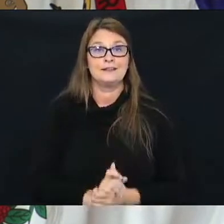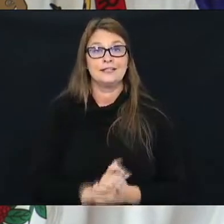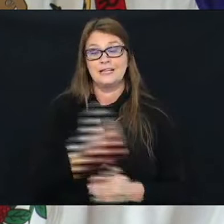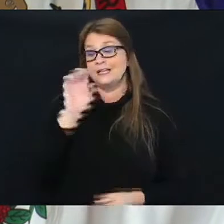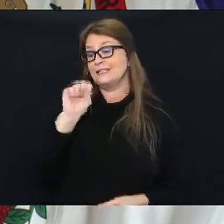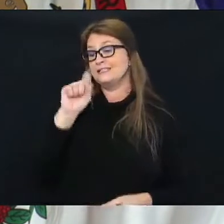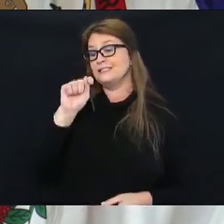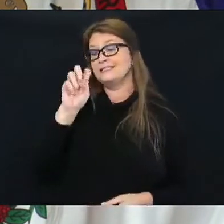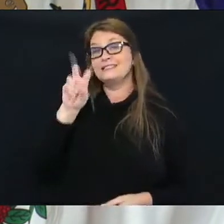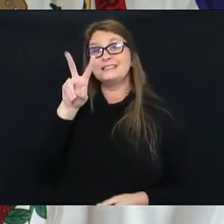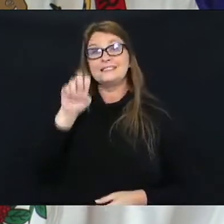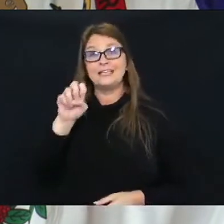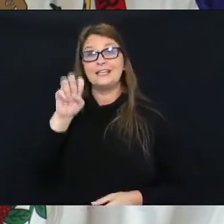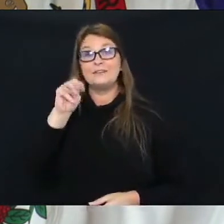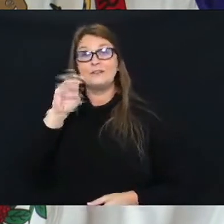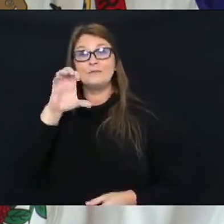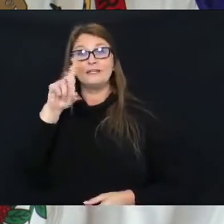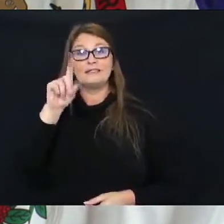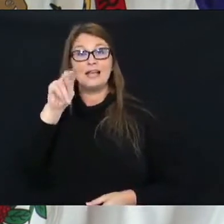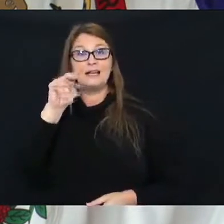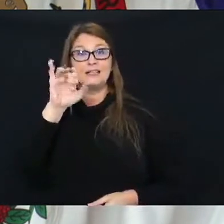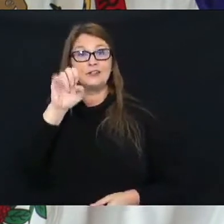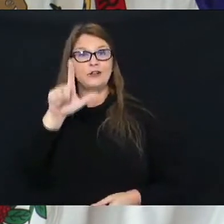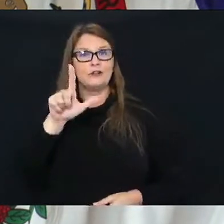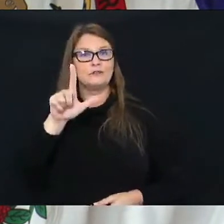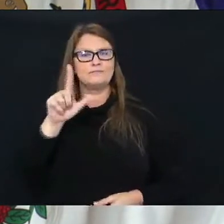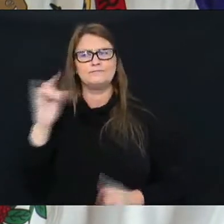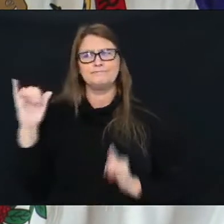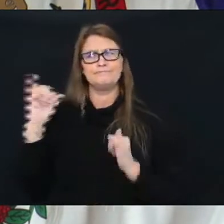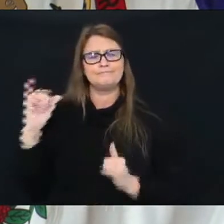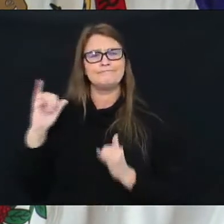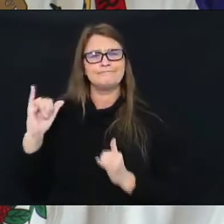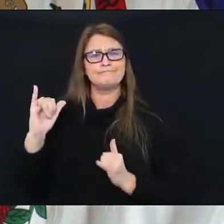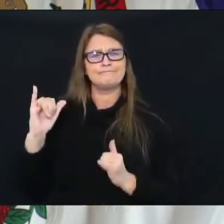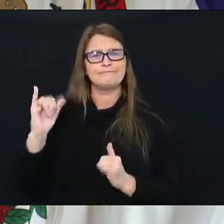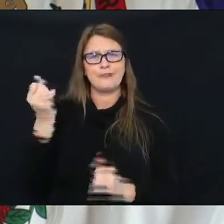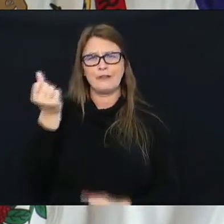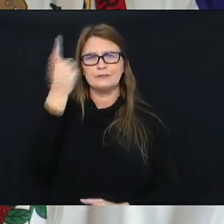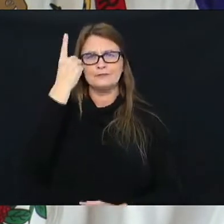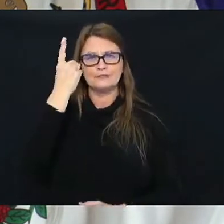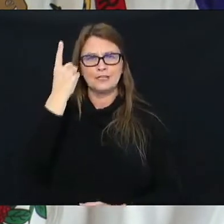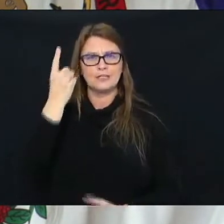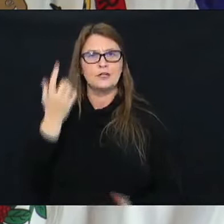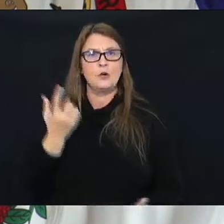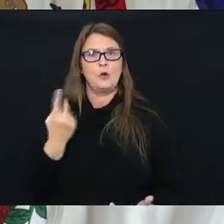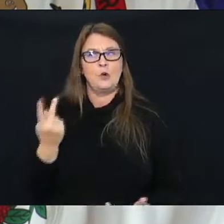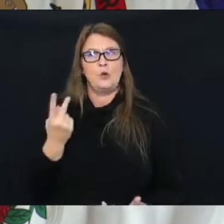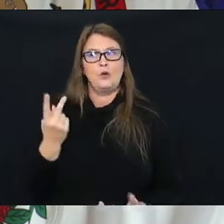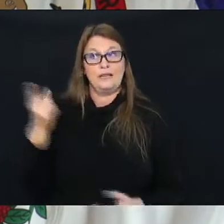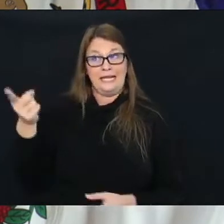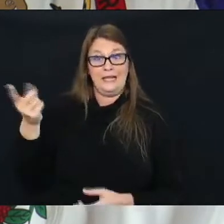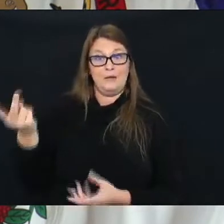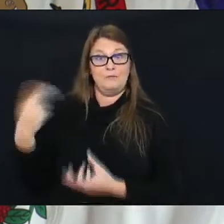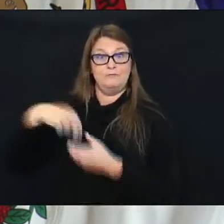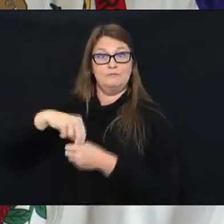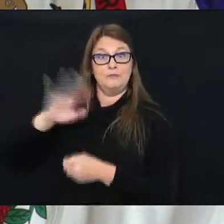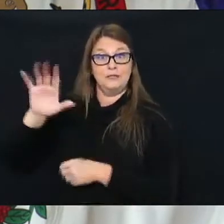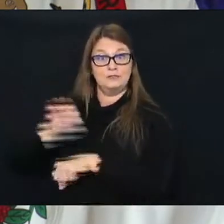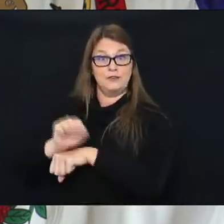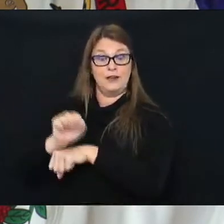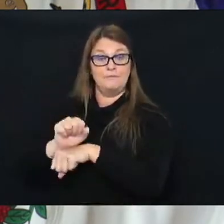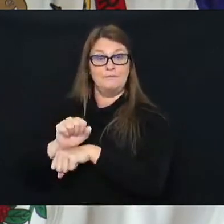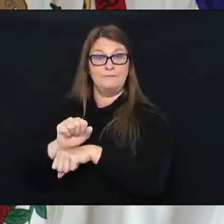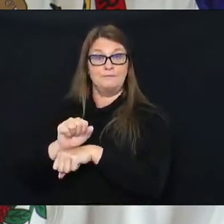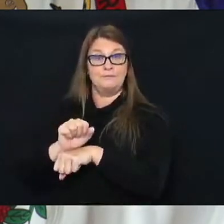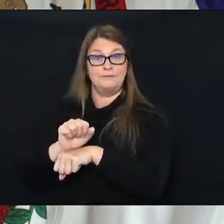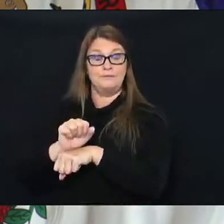Steve McDaniel shares in the same love that I share. And Steve McDaniel came into this position and everything, not